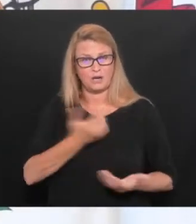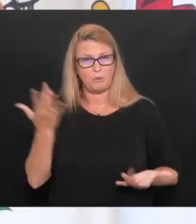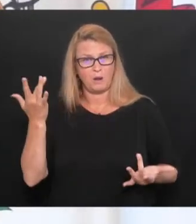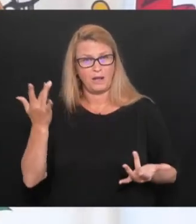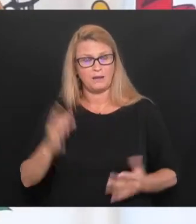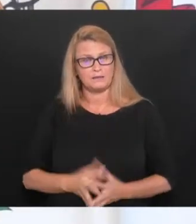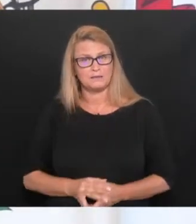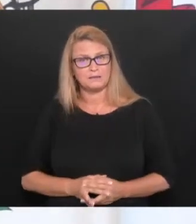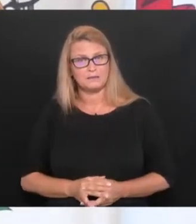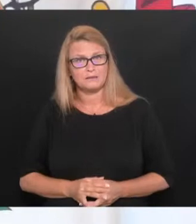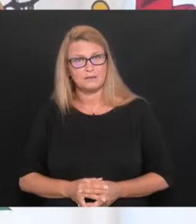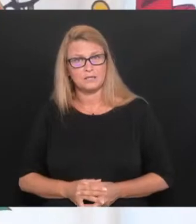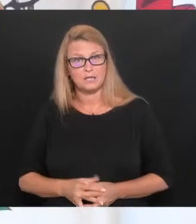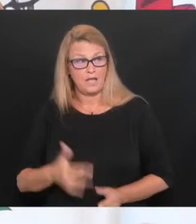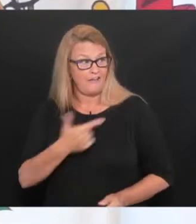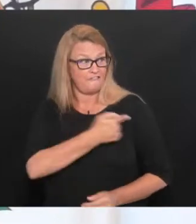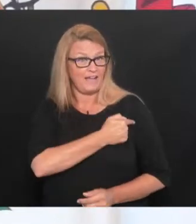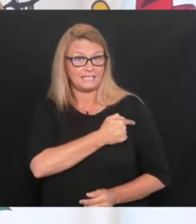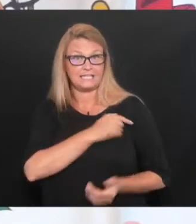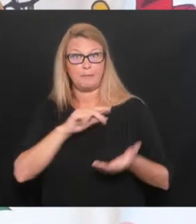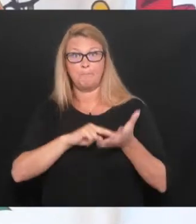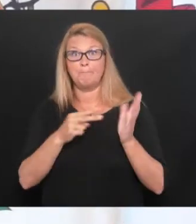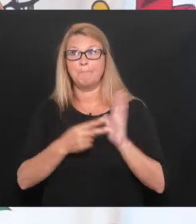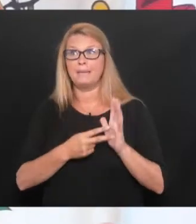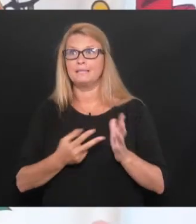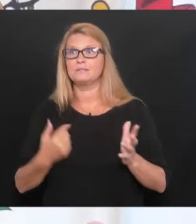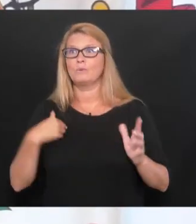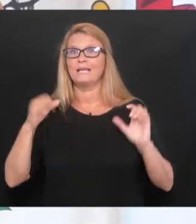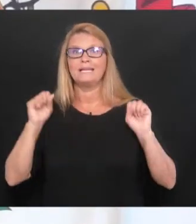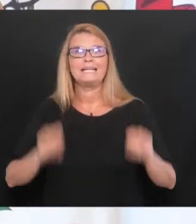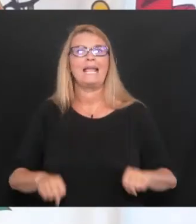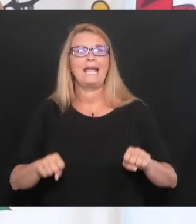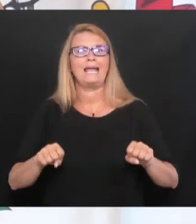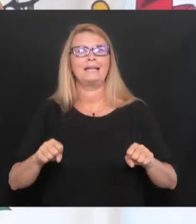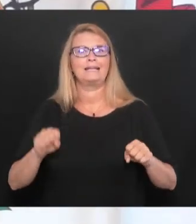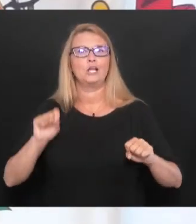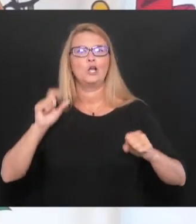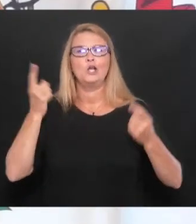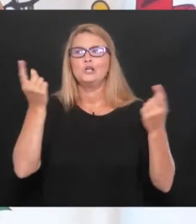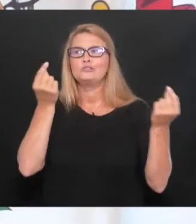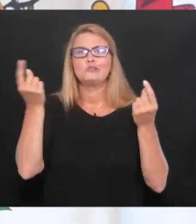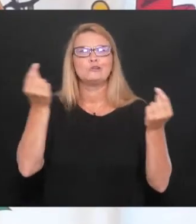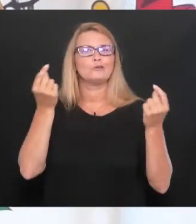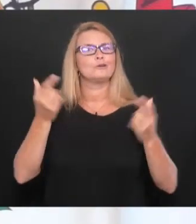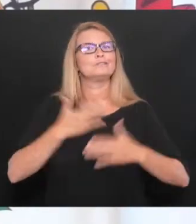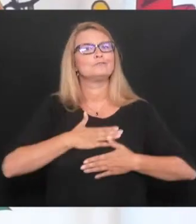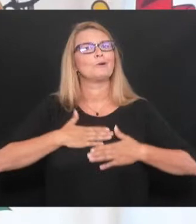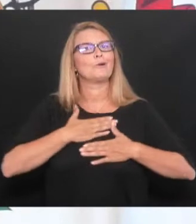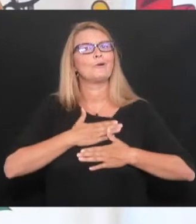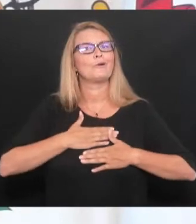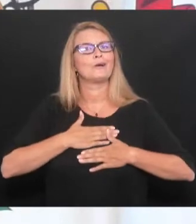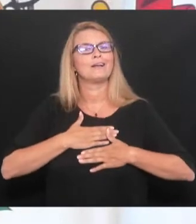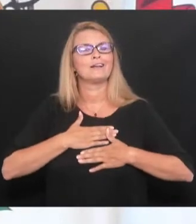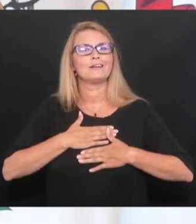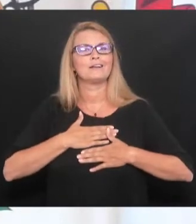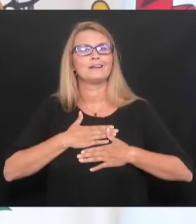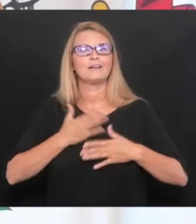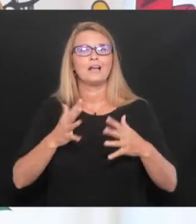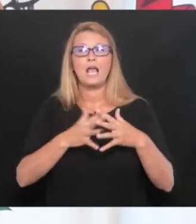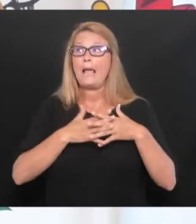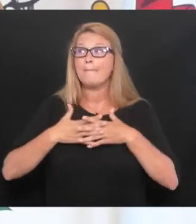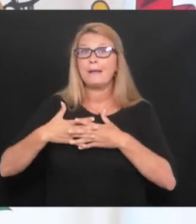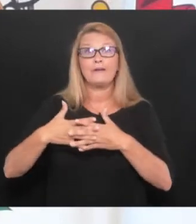get vaccinated, we will absolutely be able to do exactly that. On a national basis,